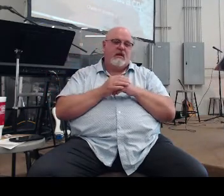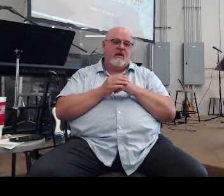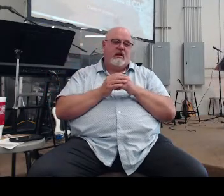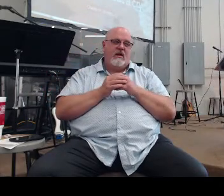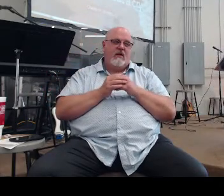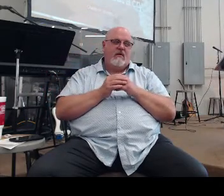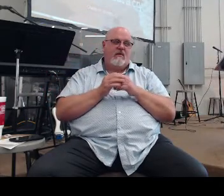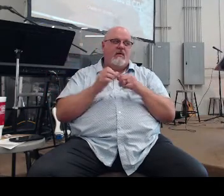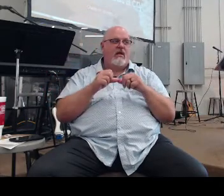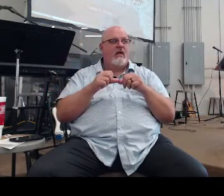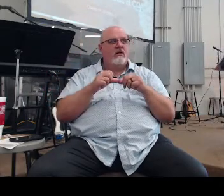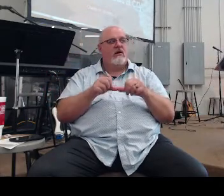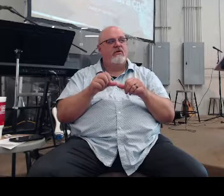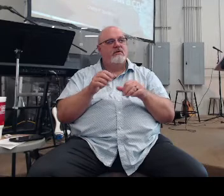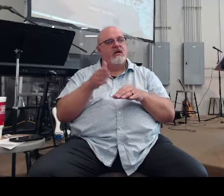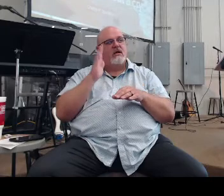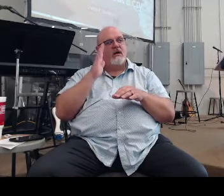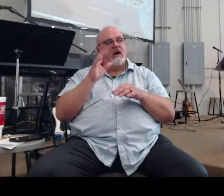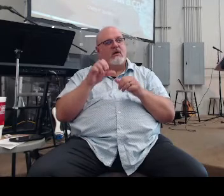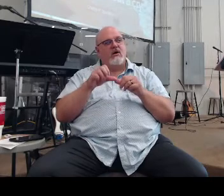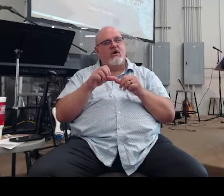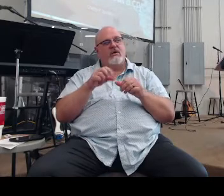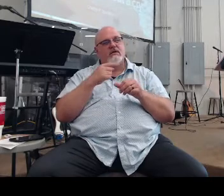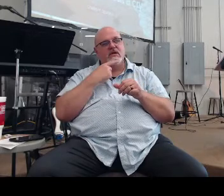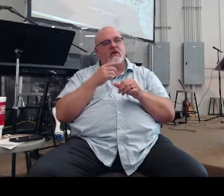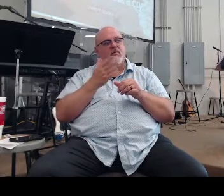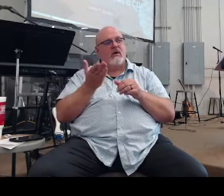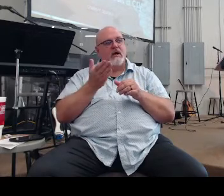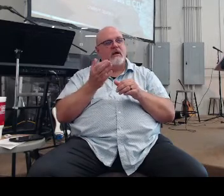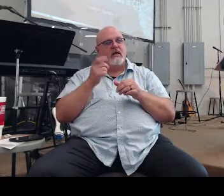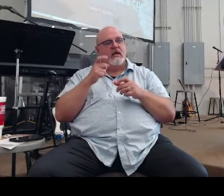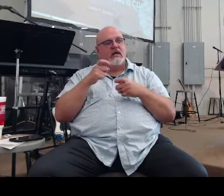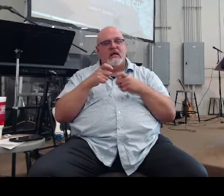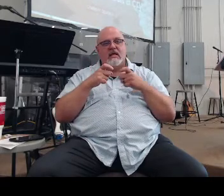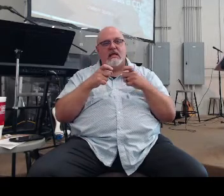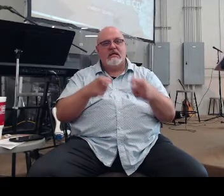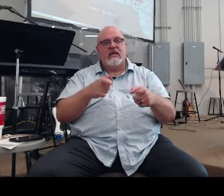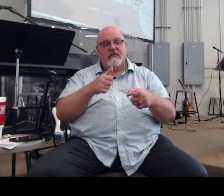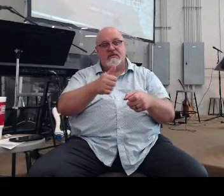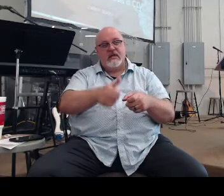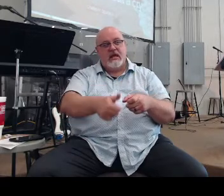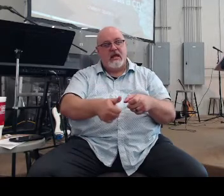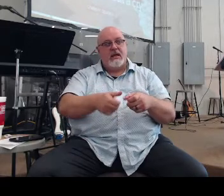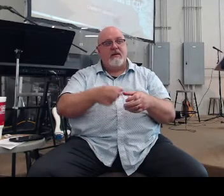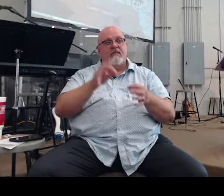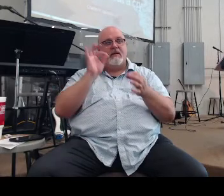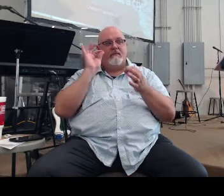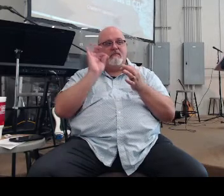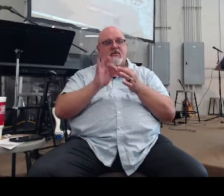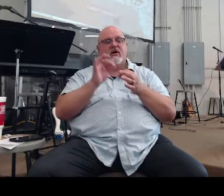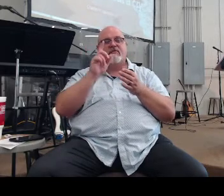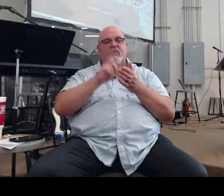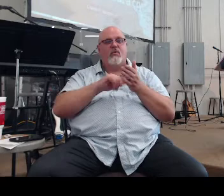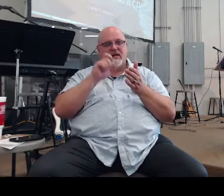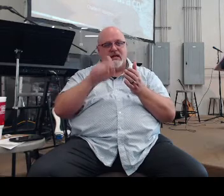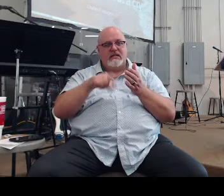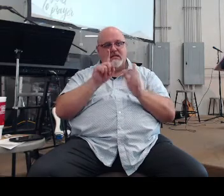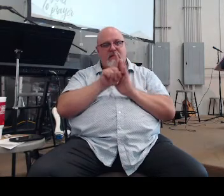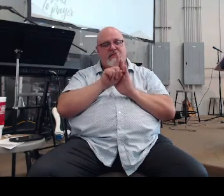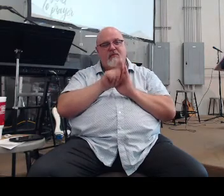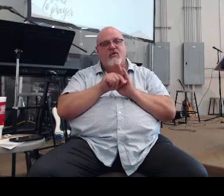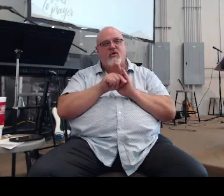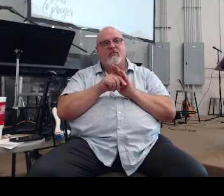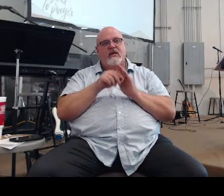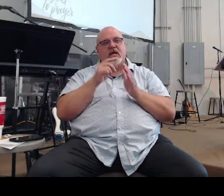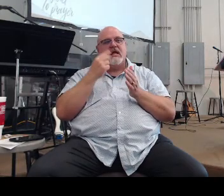always well frankly always does he provides him exactly what he needs in the moment it says he